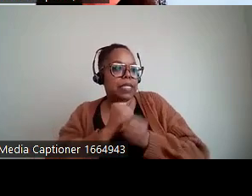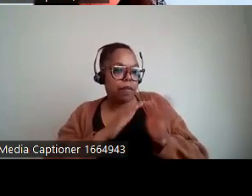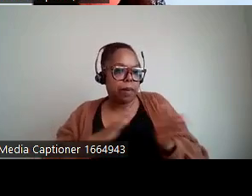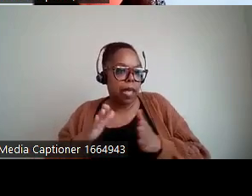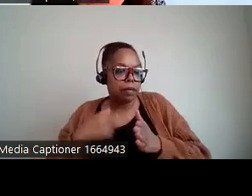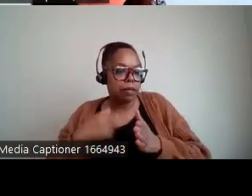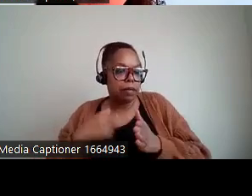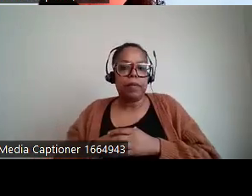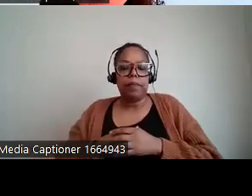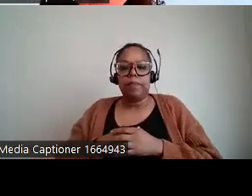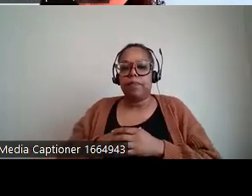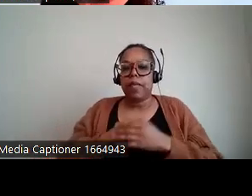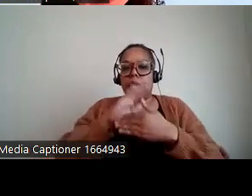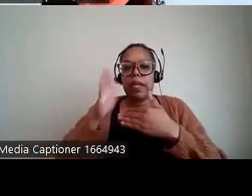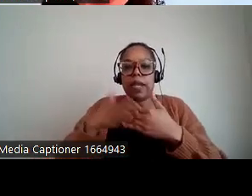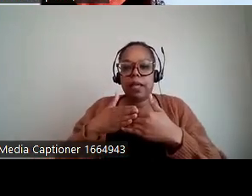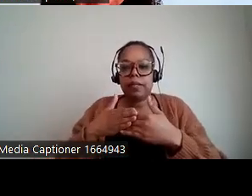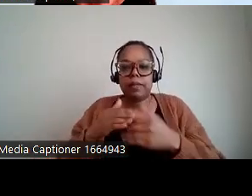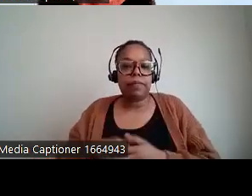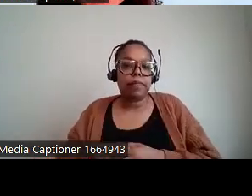Next slide, please.